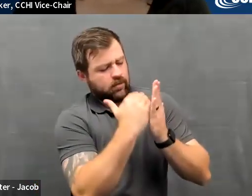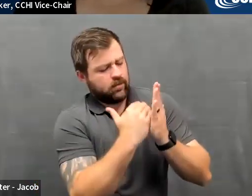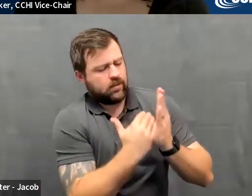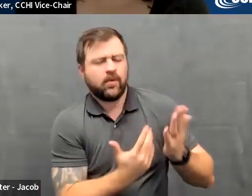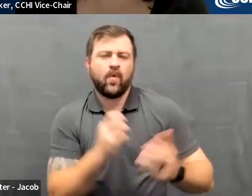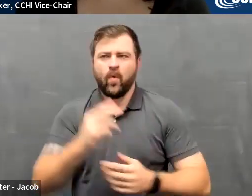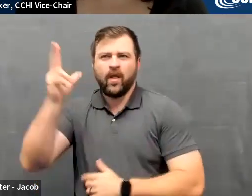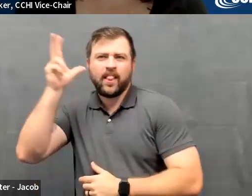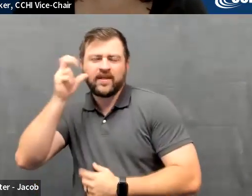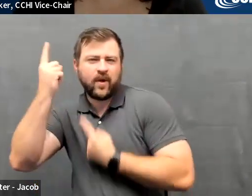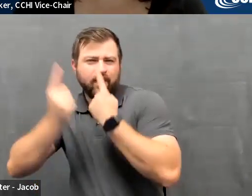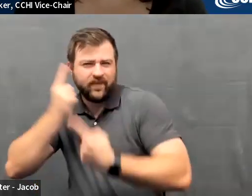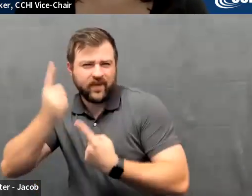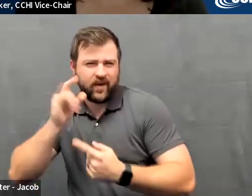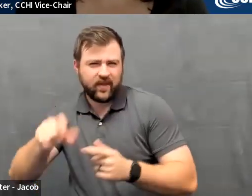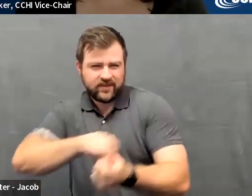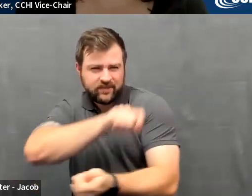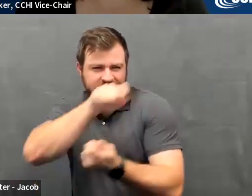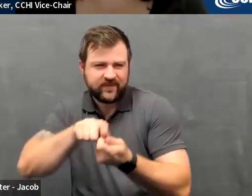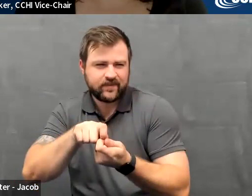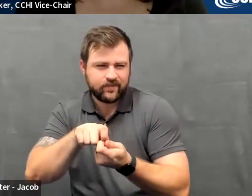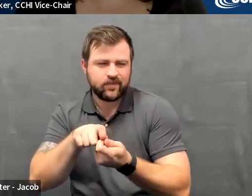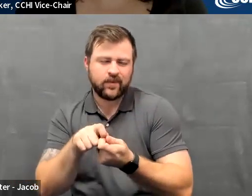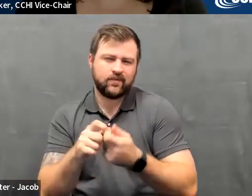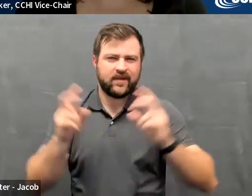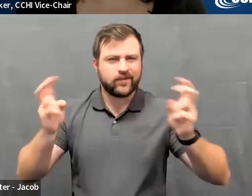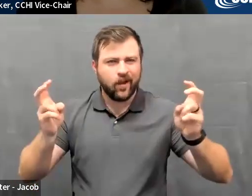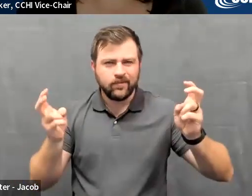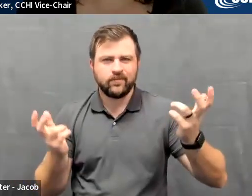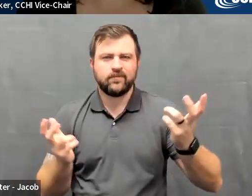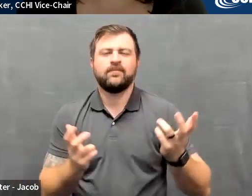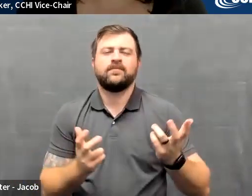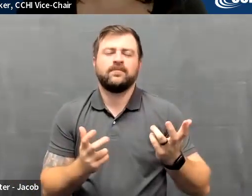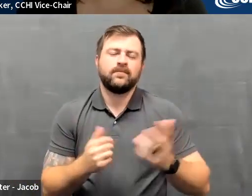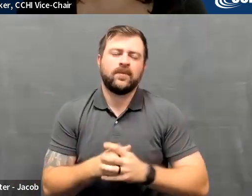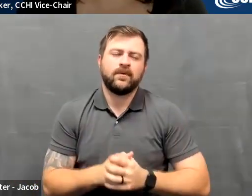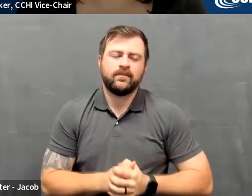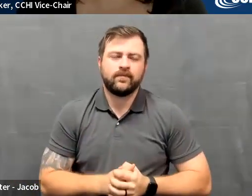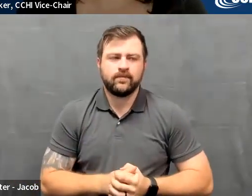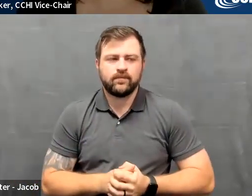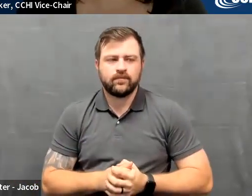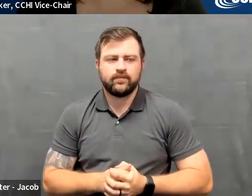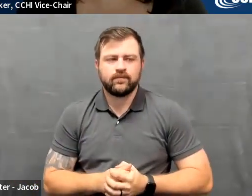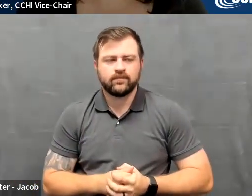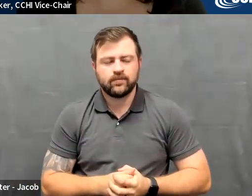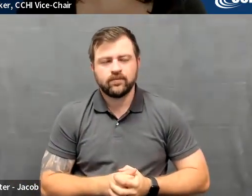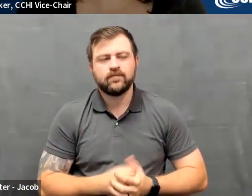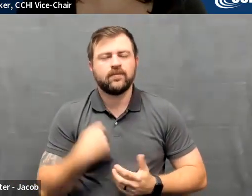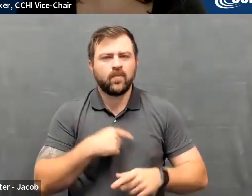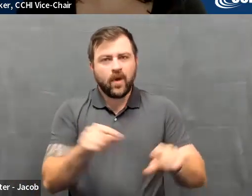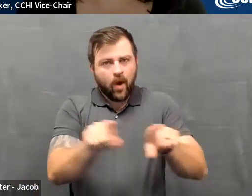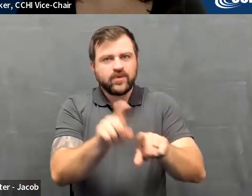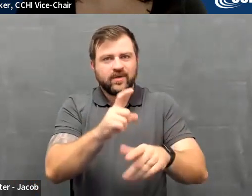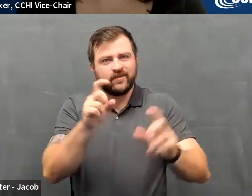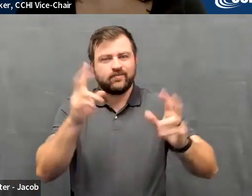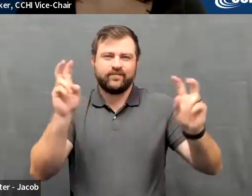theory of that particular topic that we are engaged in. We also need to get our hands dirty